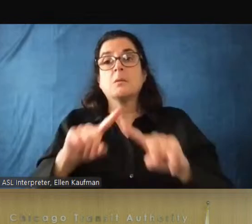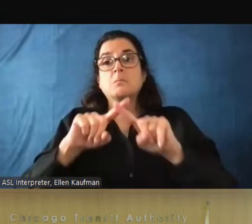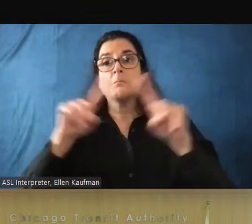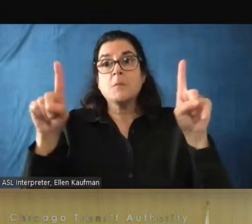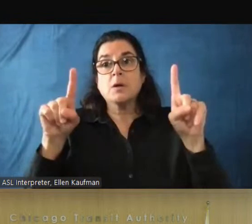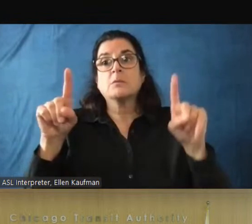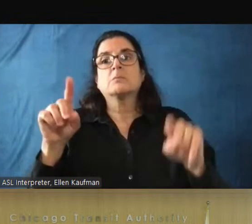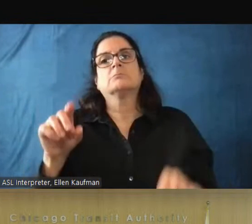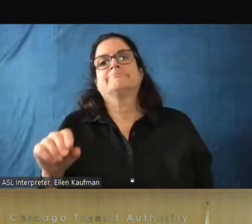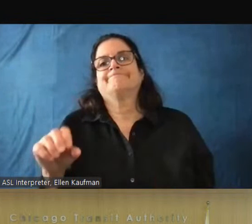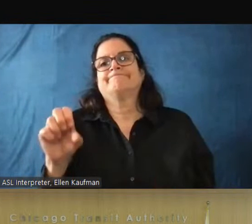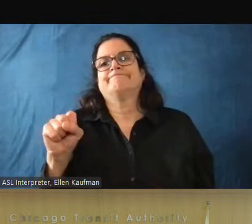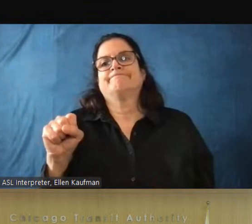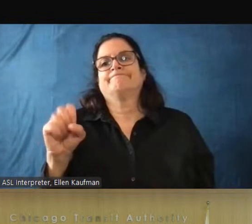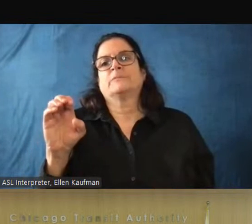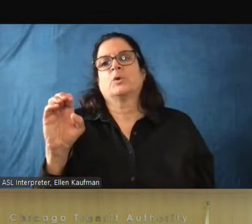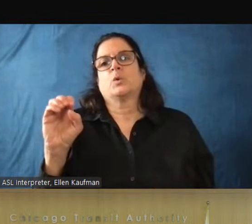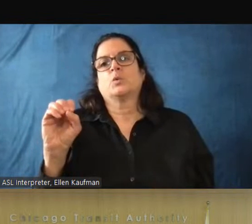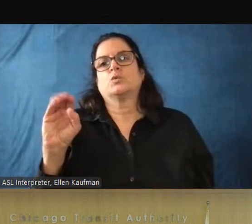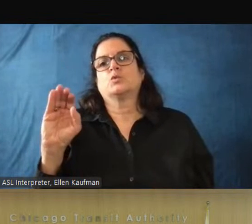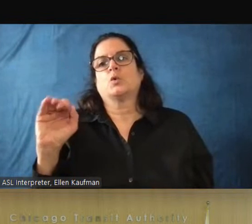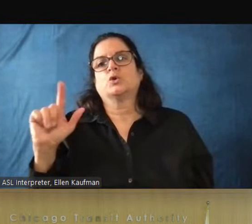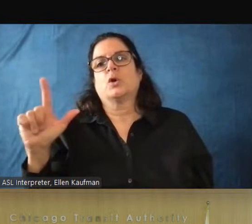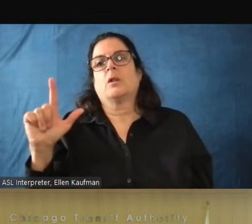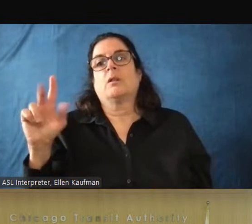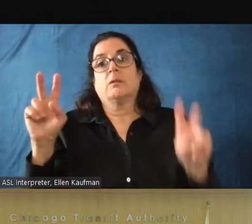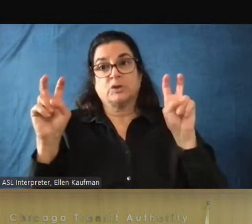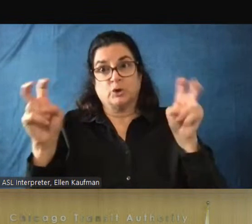little bit outside of the transportation realm